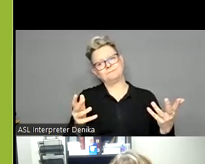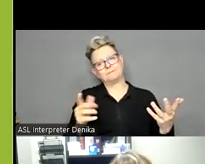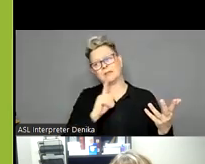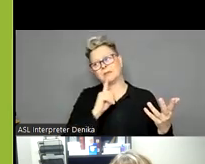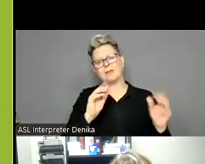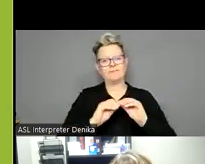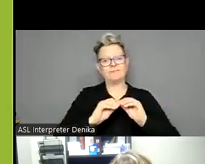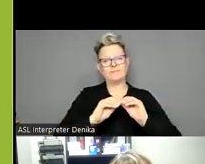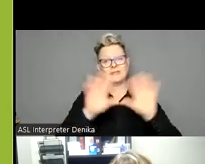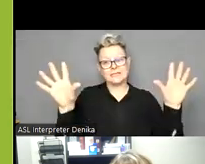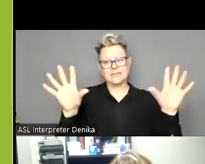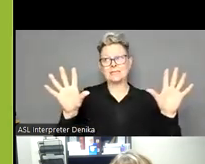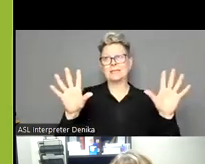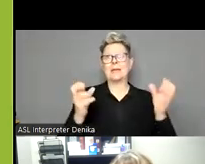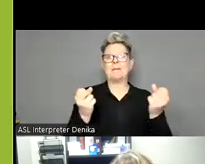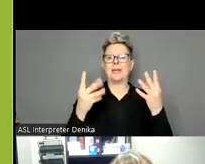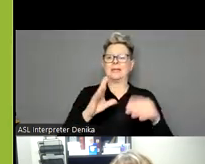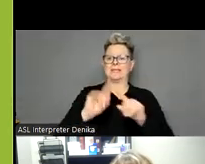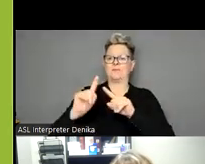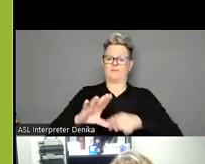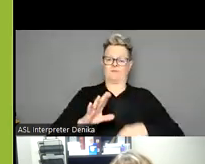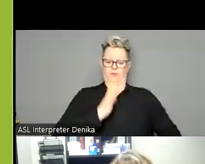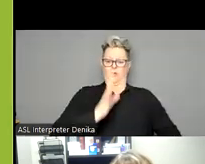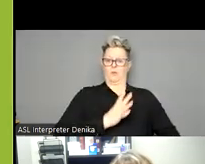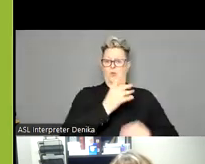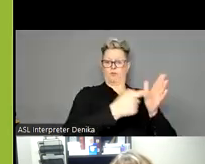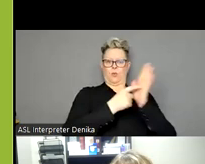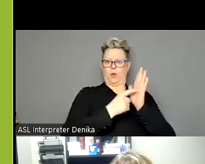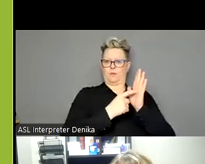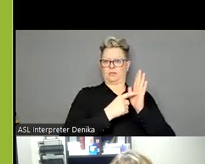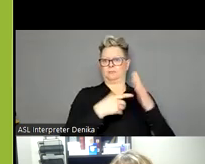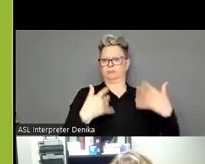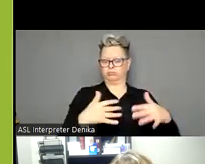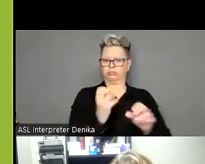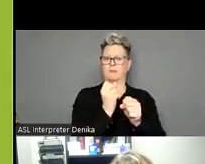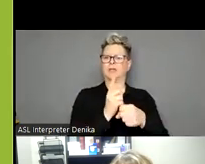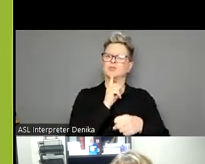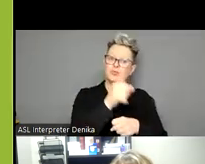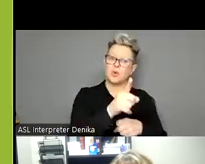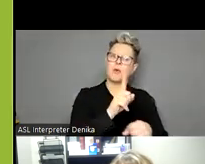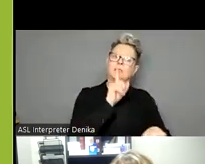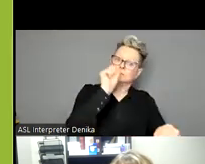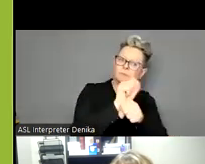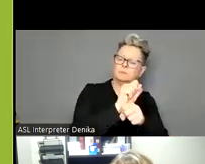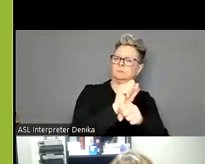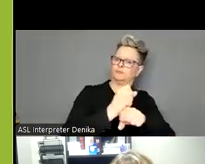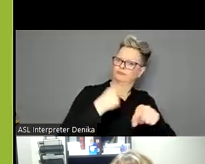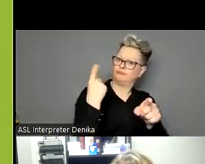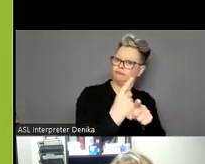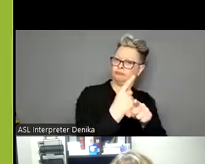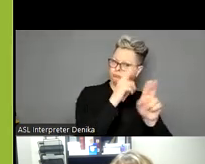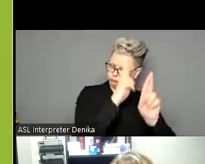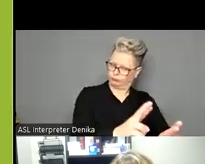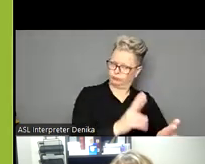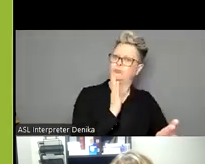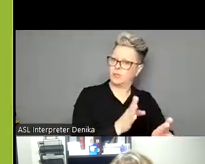there's a lot of formal requirements for making sure that this is a valid document. In Newfoundland and Labrador,